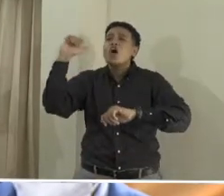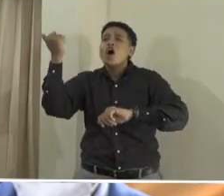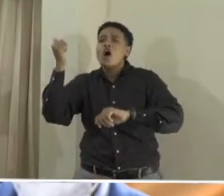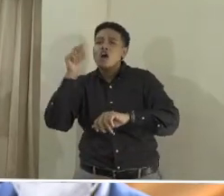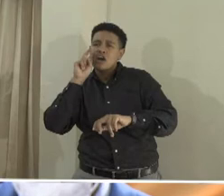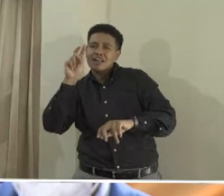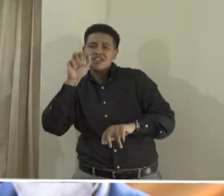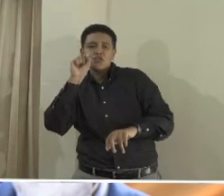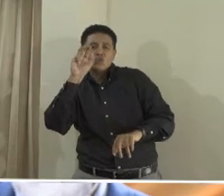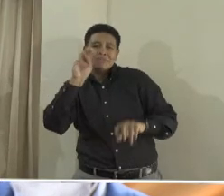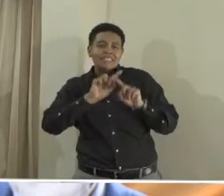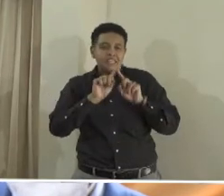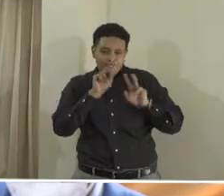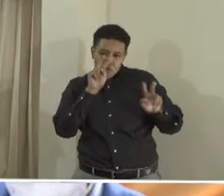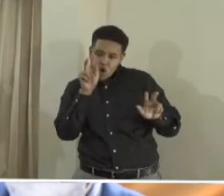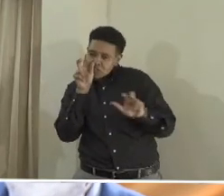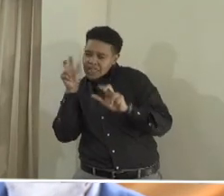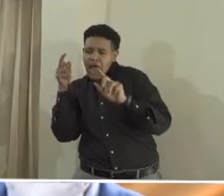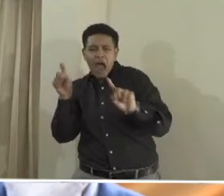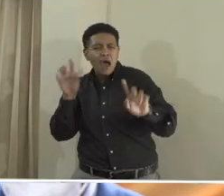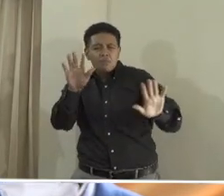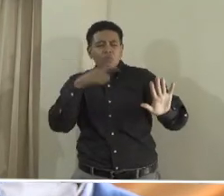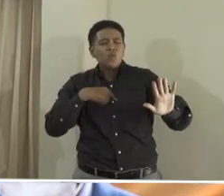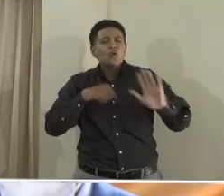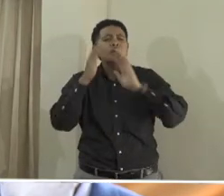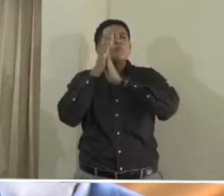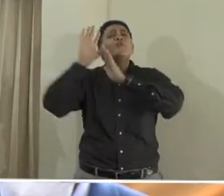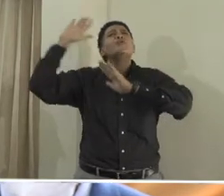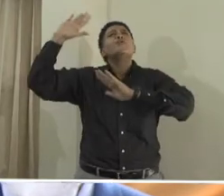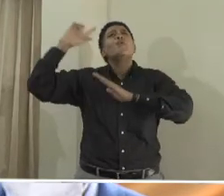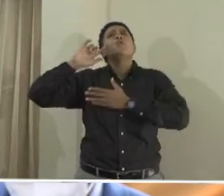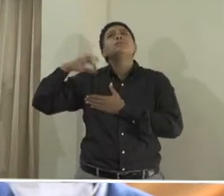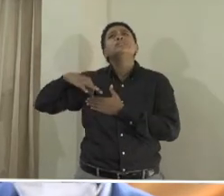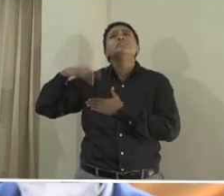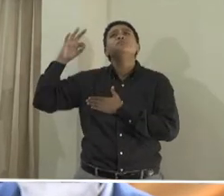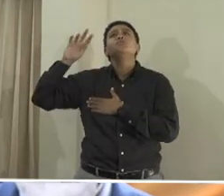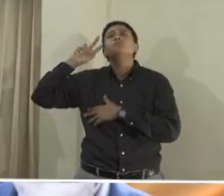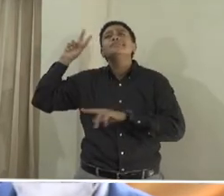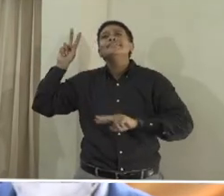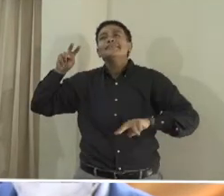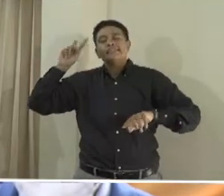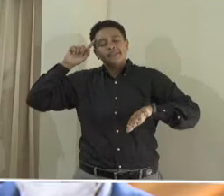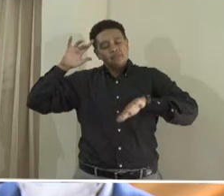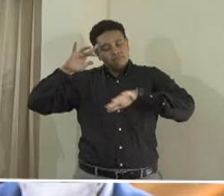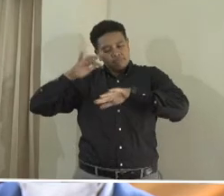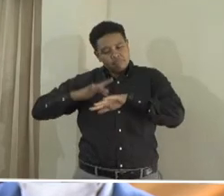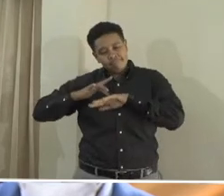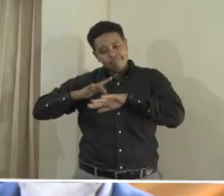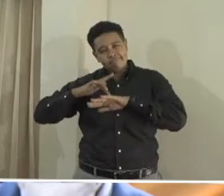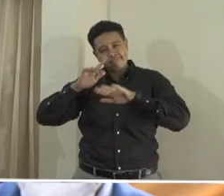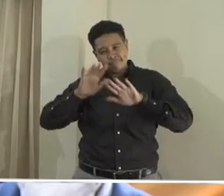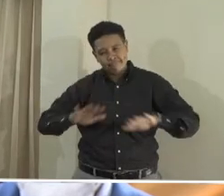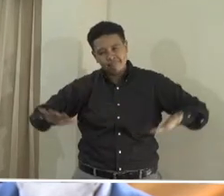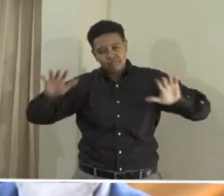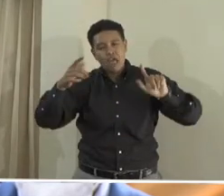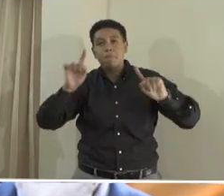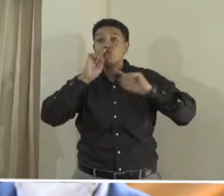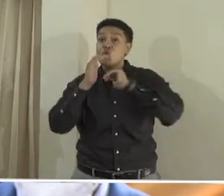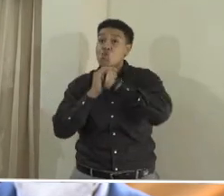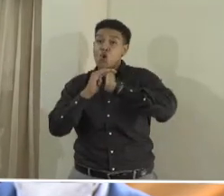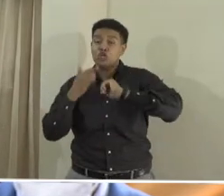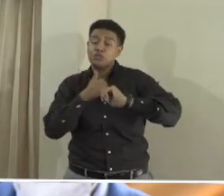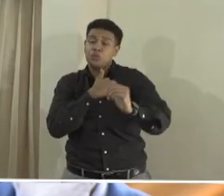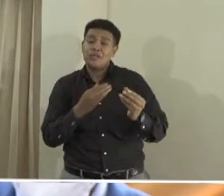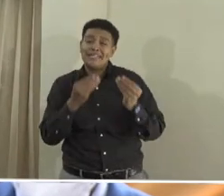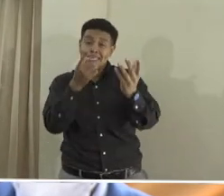media platforms, we pray, God, that your Holy Spirit will rest upon us so that the worship that we